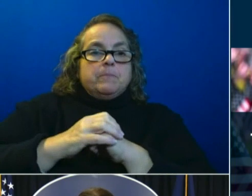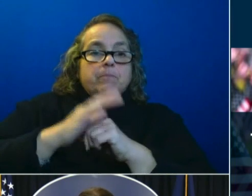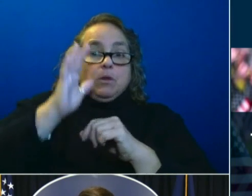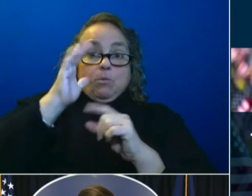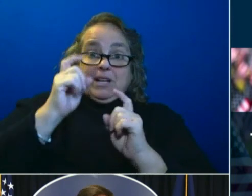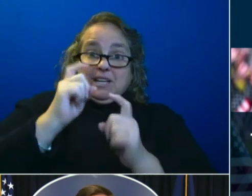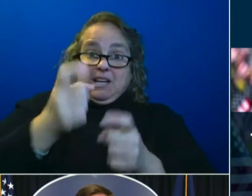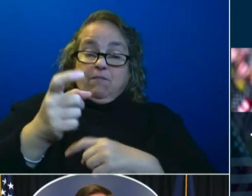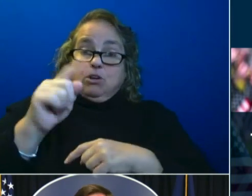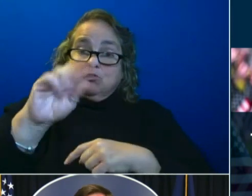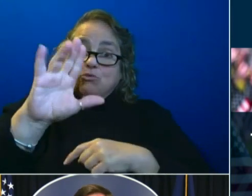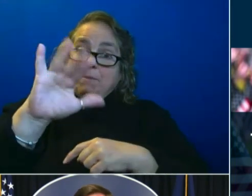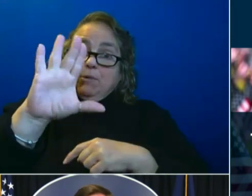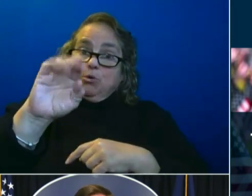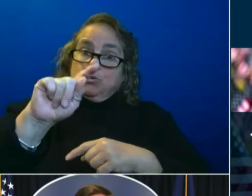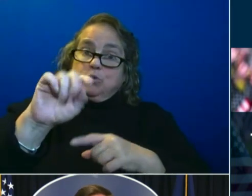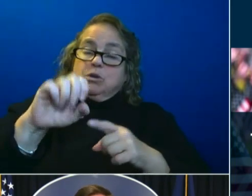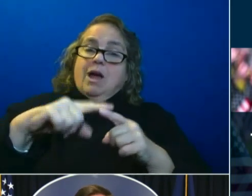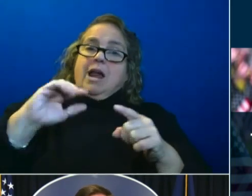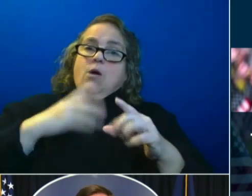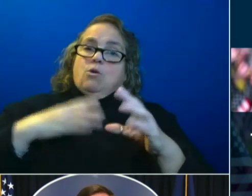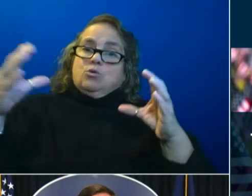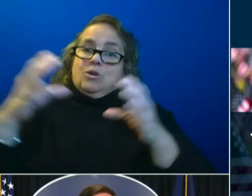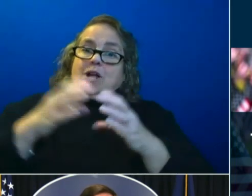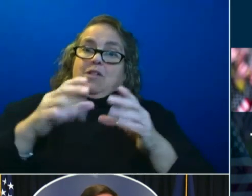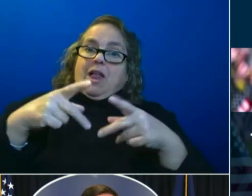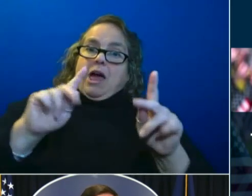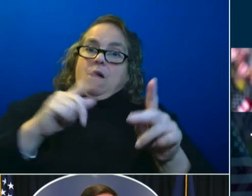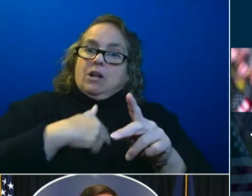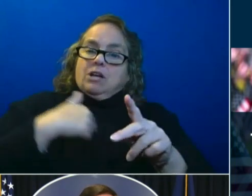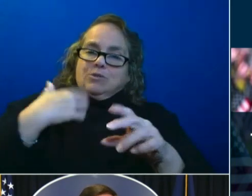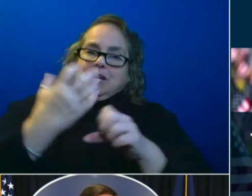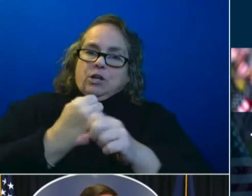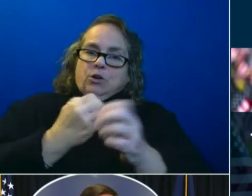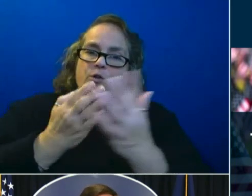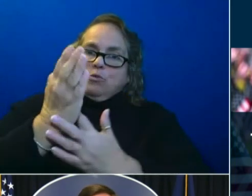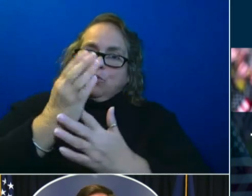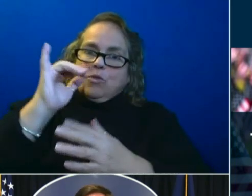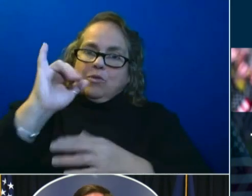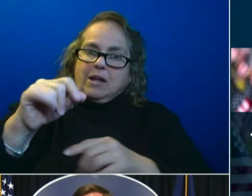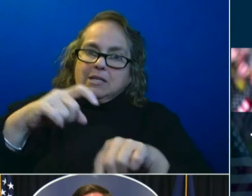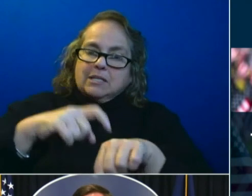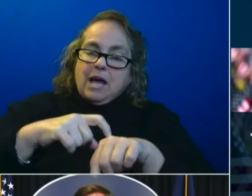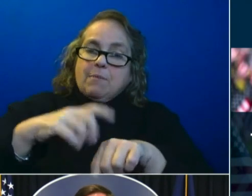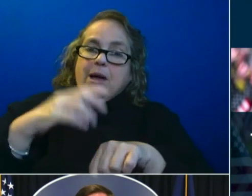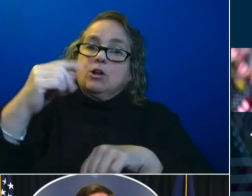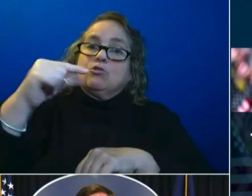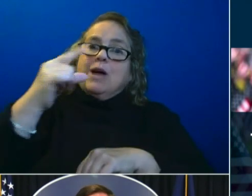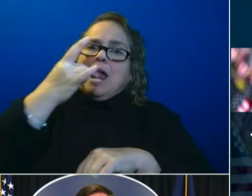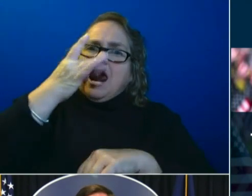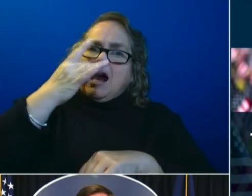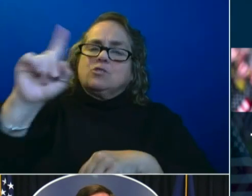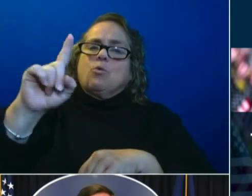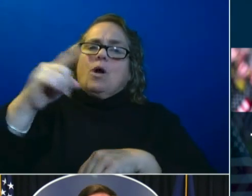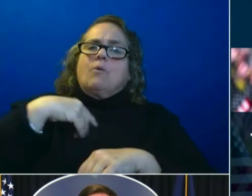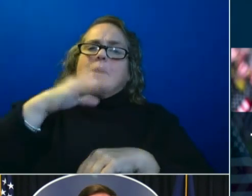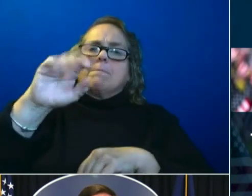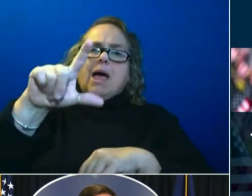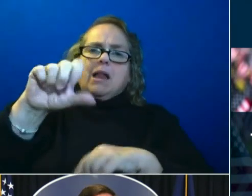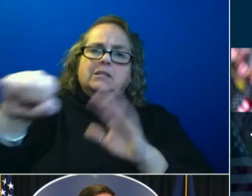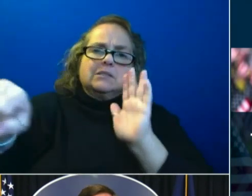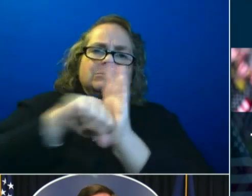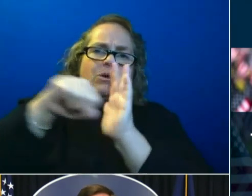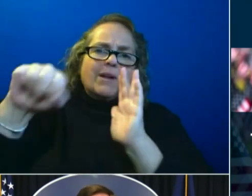to get through this trial, to the green lights where we showed compassion, to the bells we rung every day at 10 a.m., to